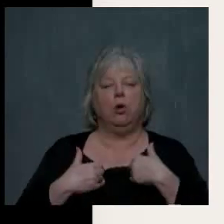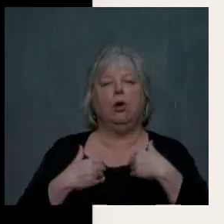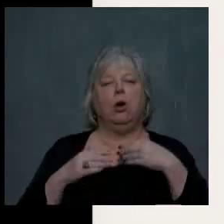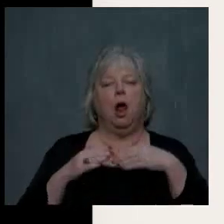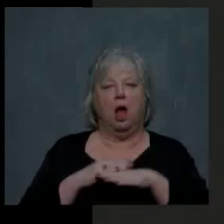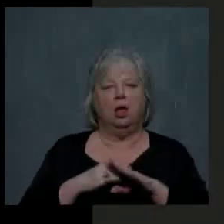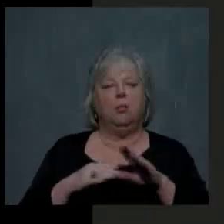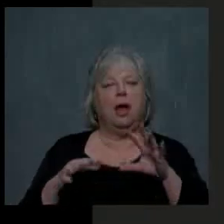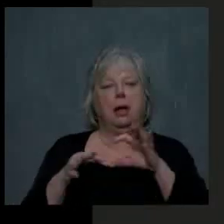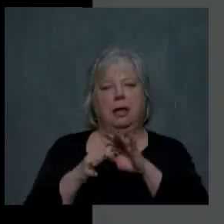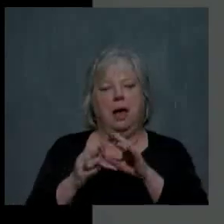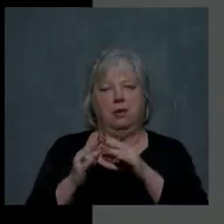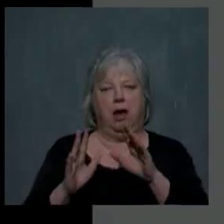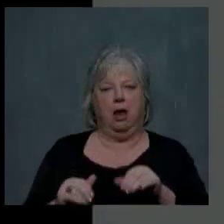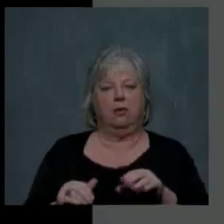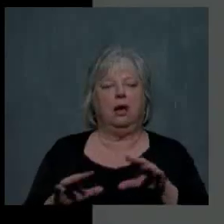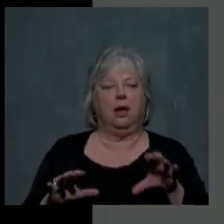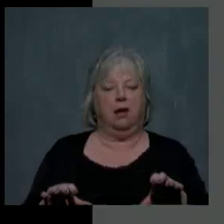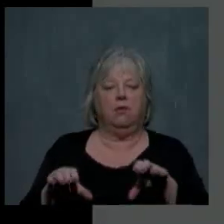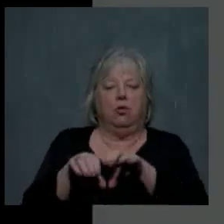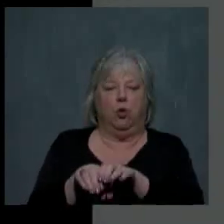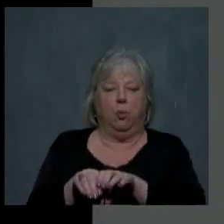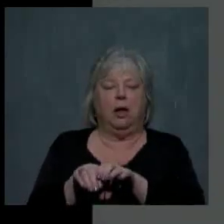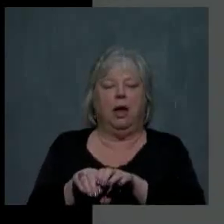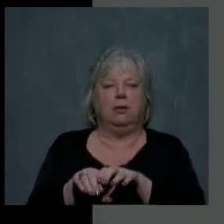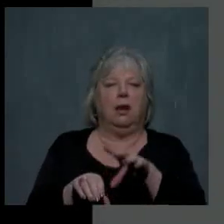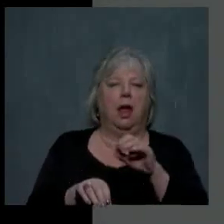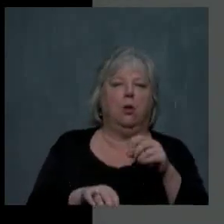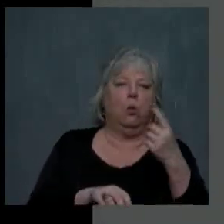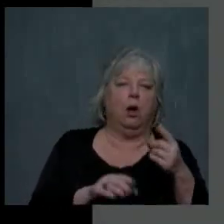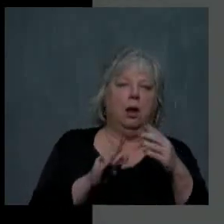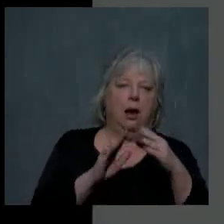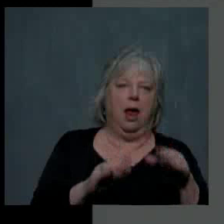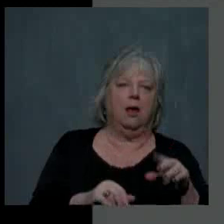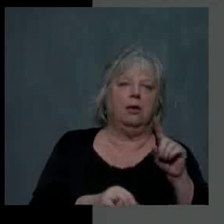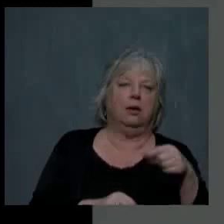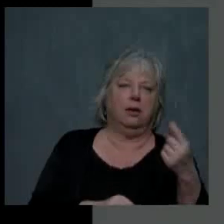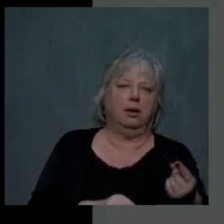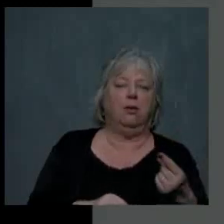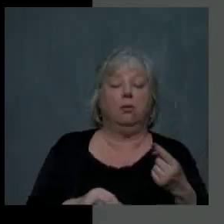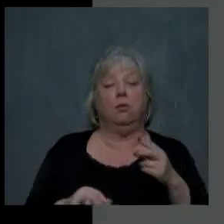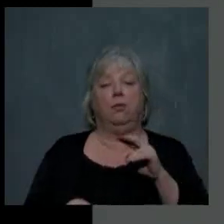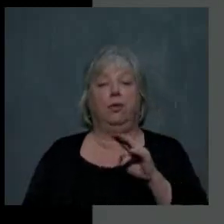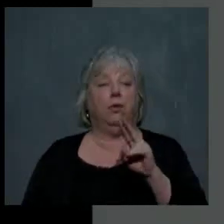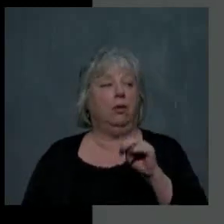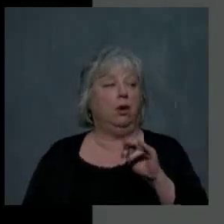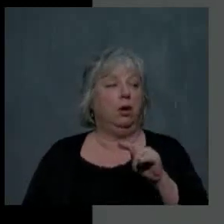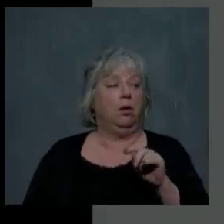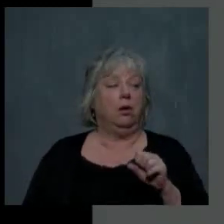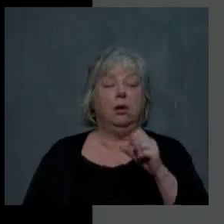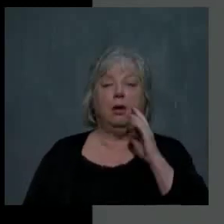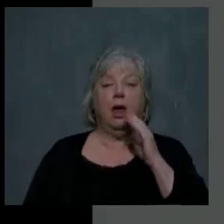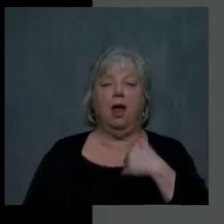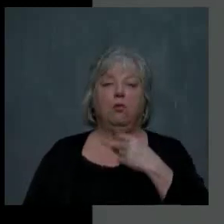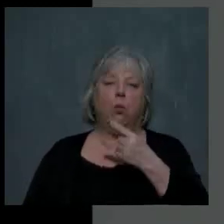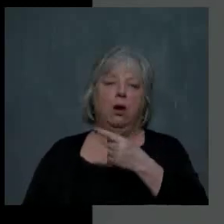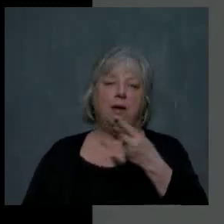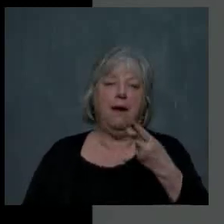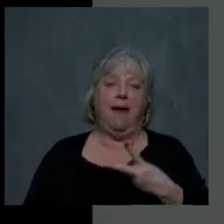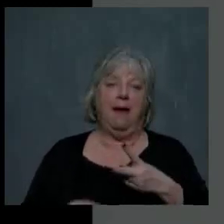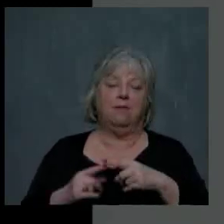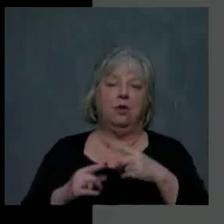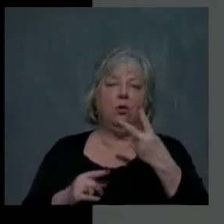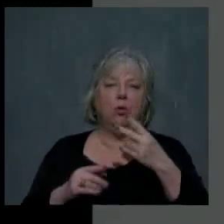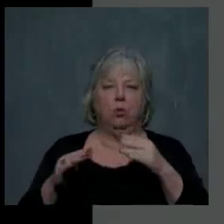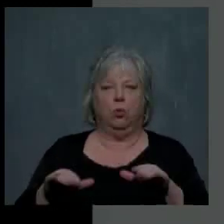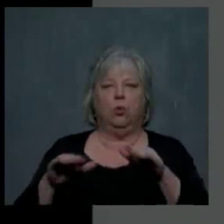plan indicates 8 buildings of duplex-style homes and 1 building of a single residence. The units are proposed 1.5 to 2-story buildings